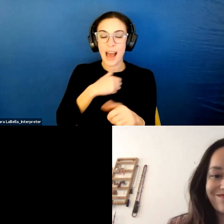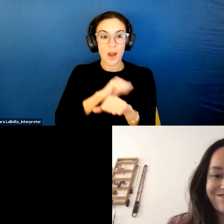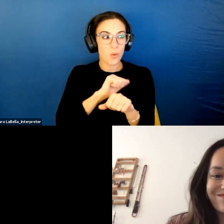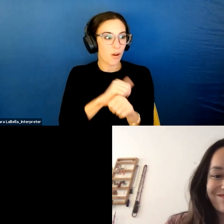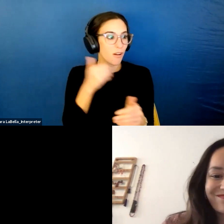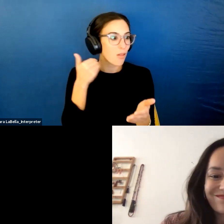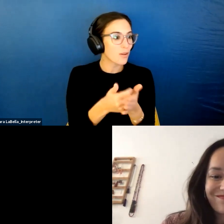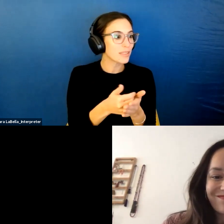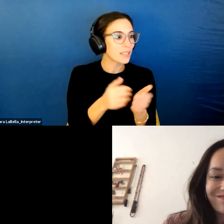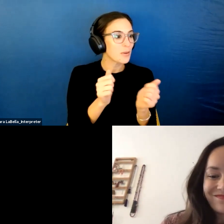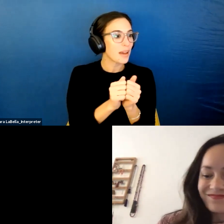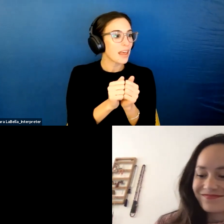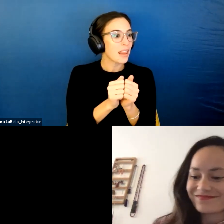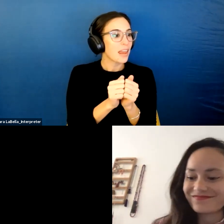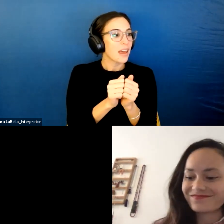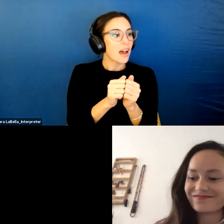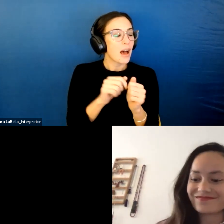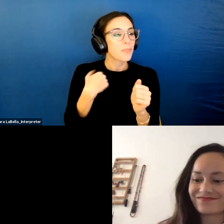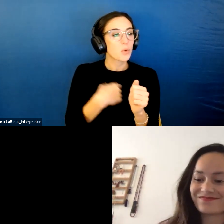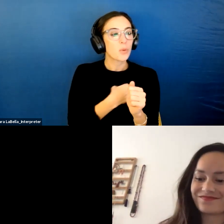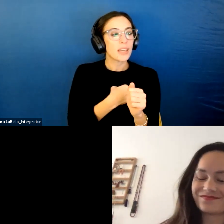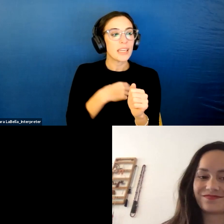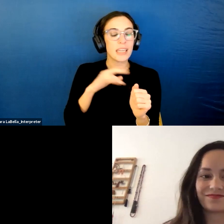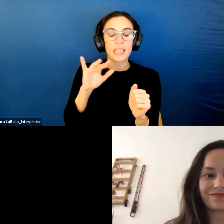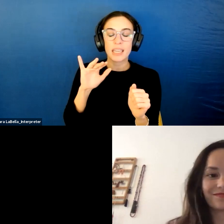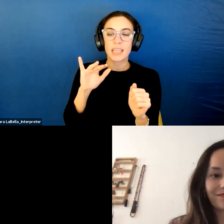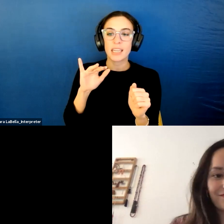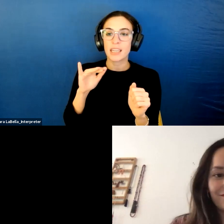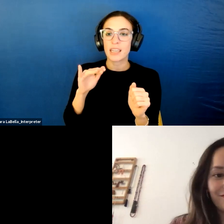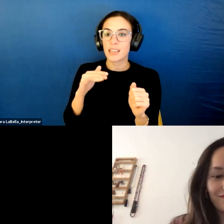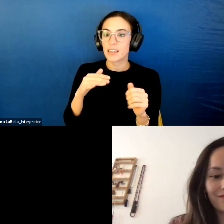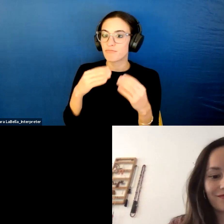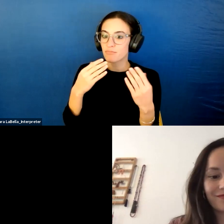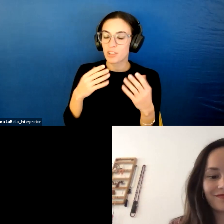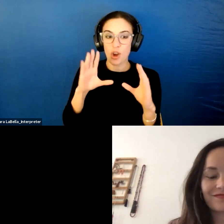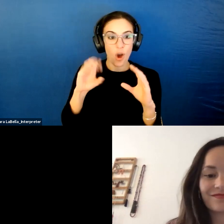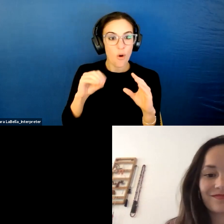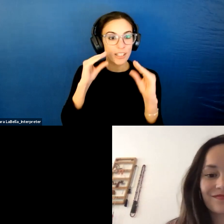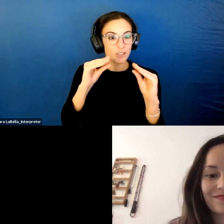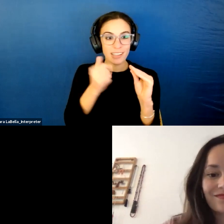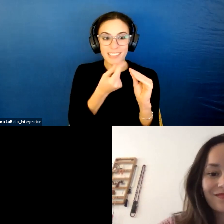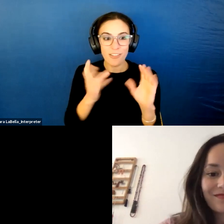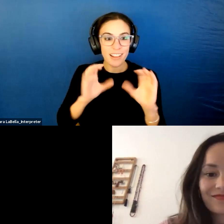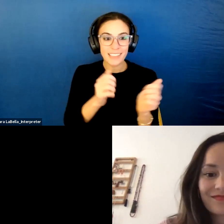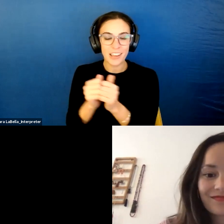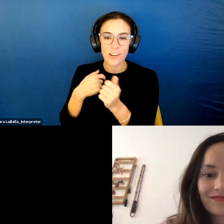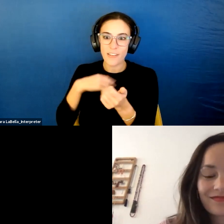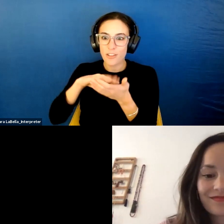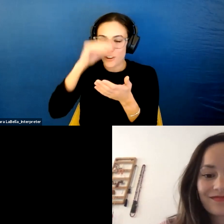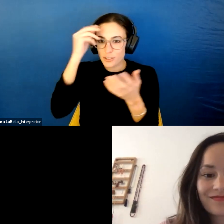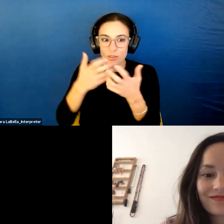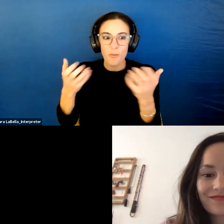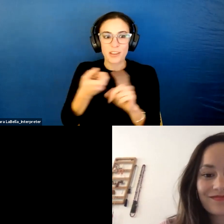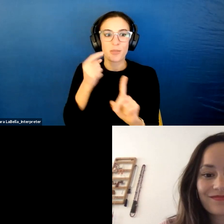with. We co-instruct several classes together at Harvard. I have learned so much from her, and you will, I'm sure,